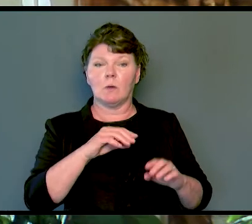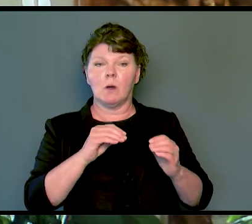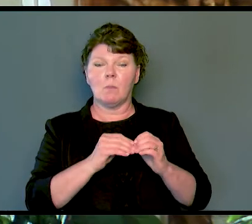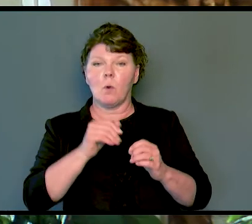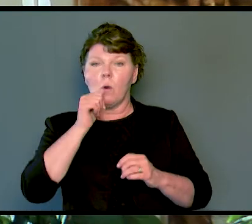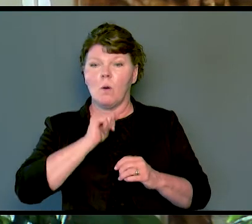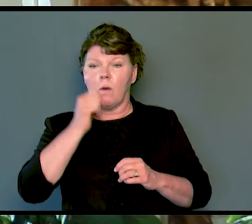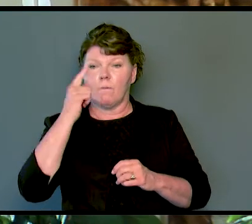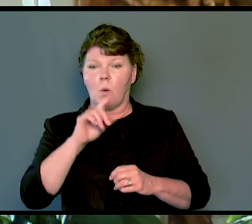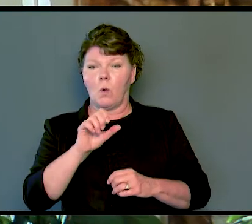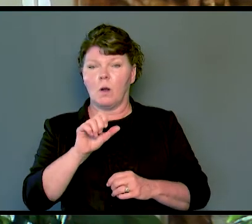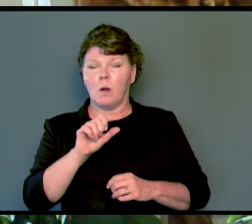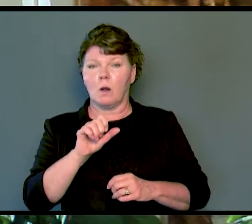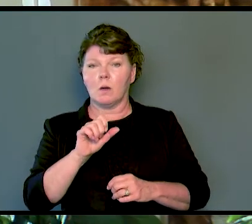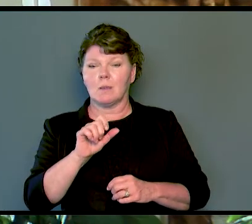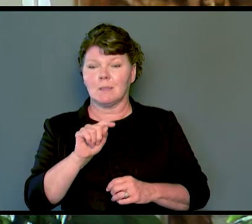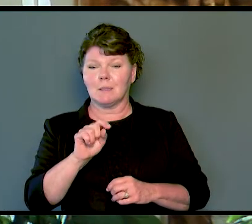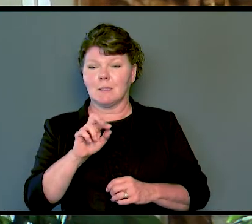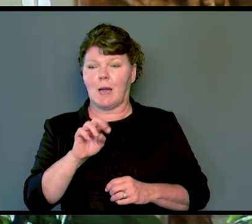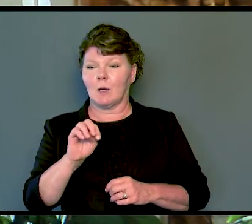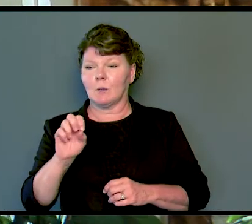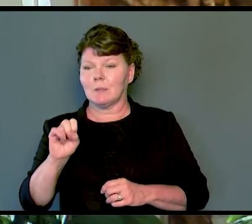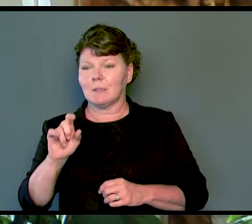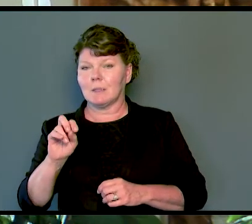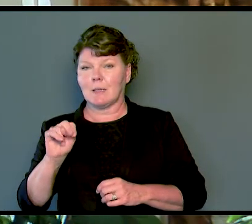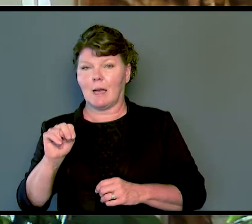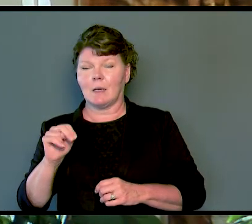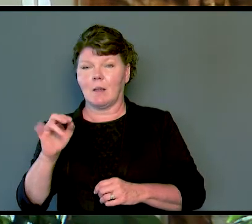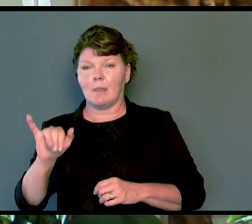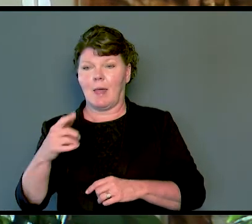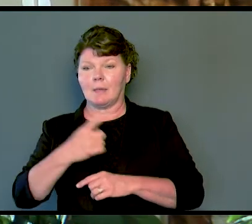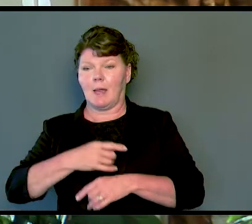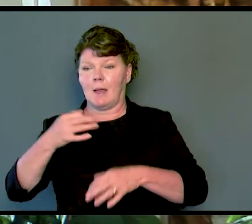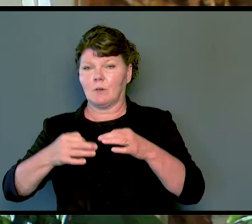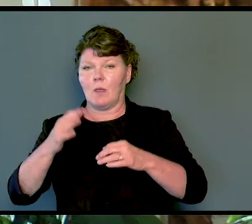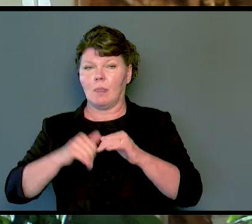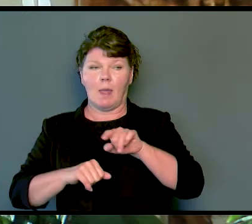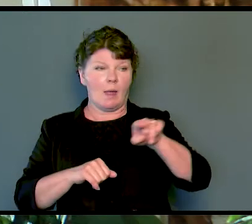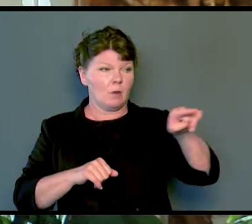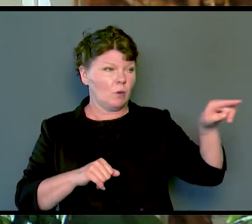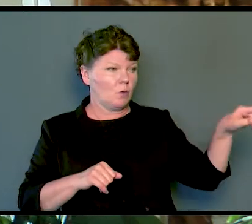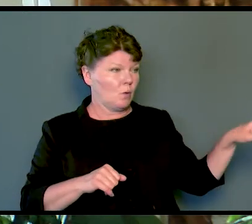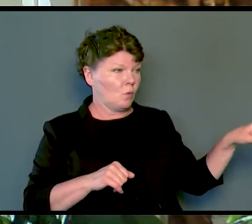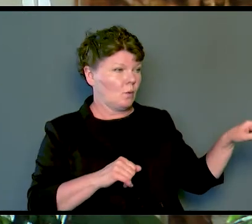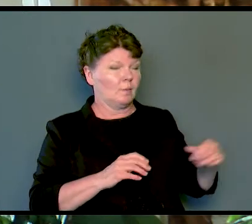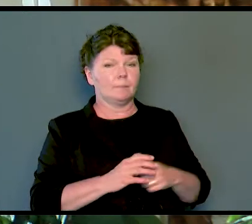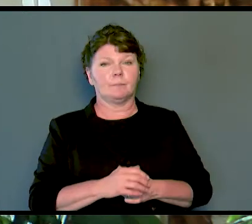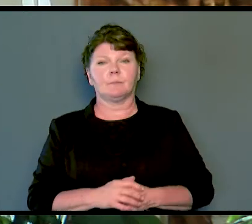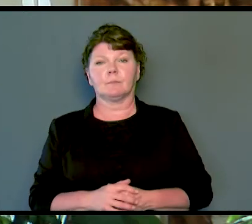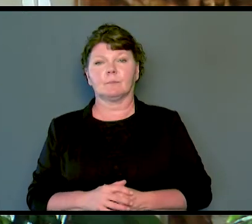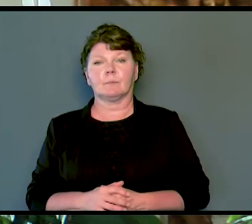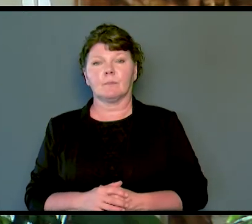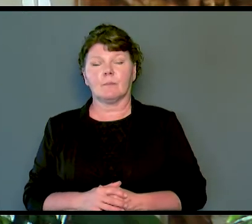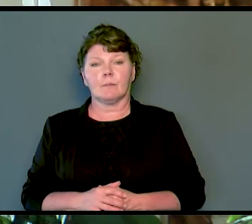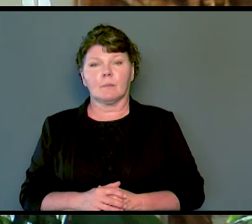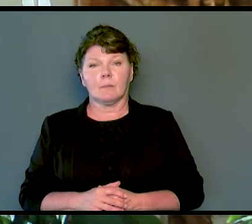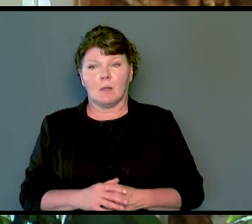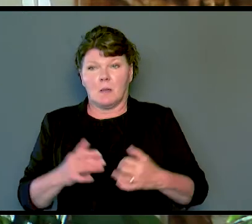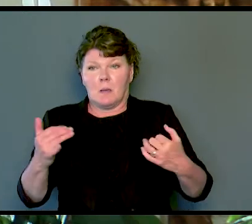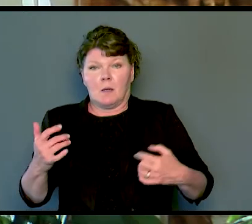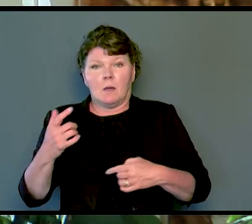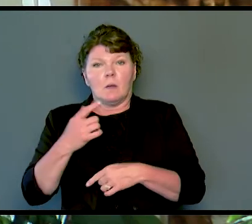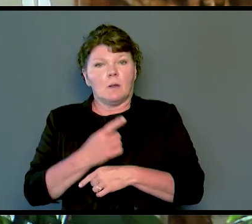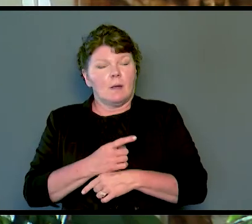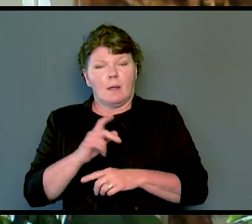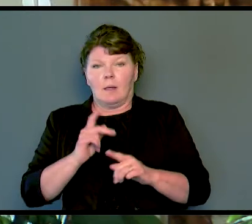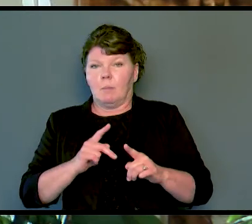more tolerable for Solomon or for Tyre and Sidon on the day of judgment than for you. What will happen to people